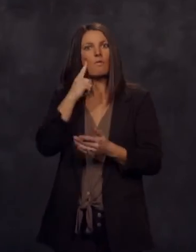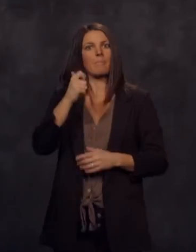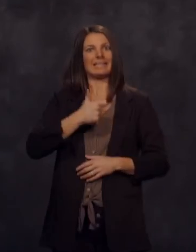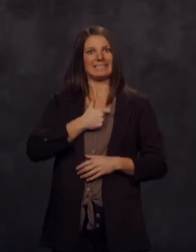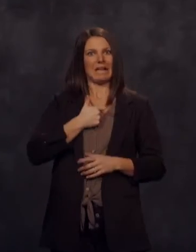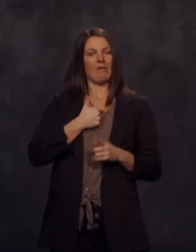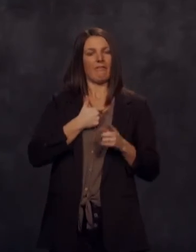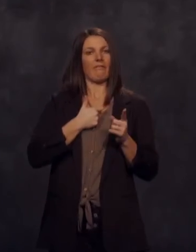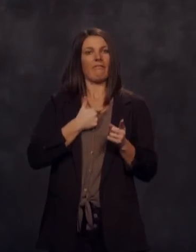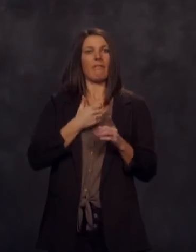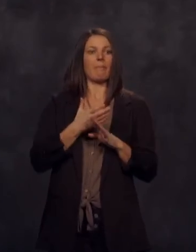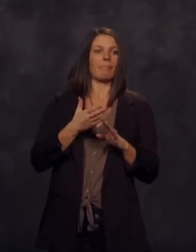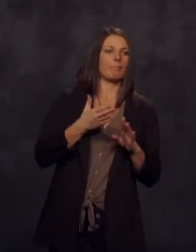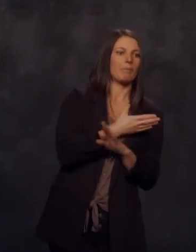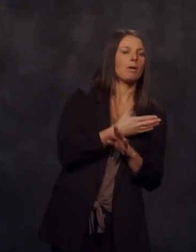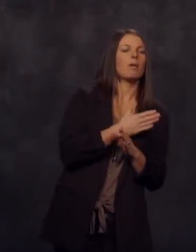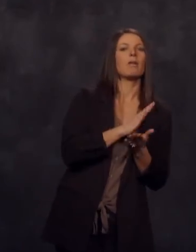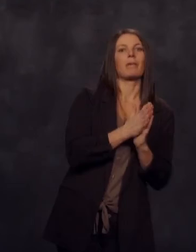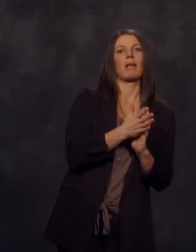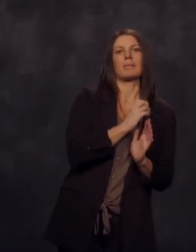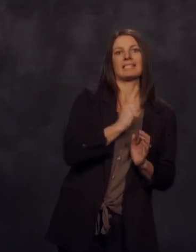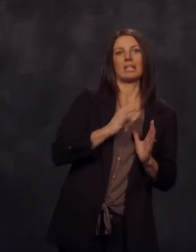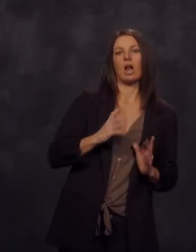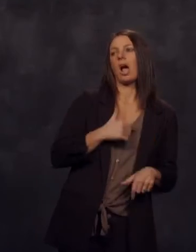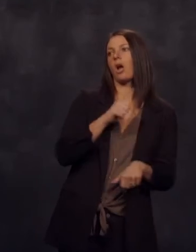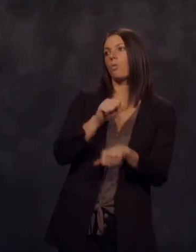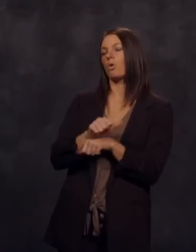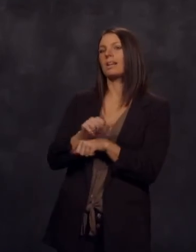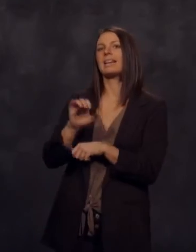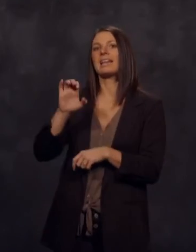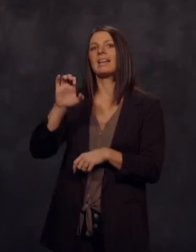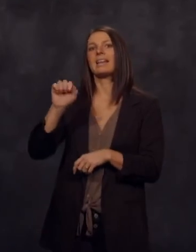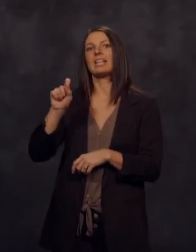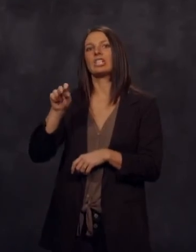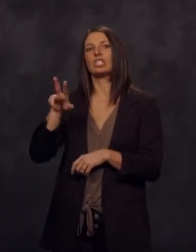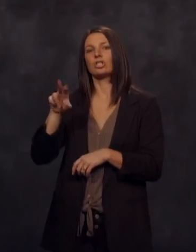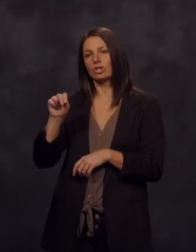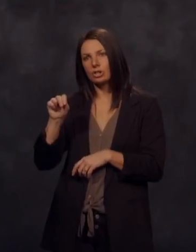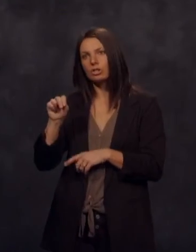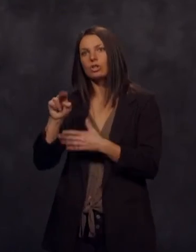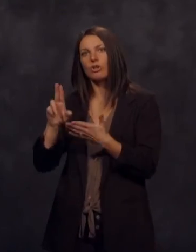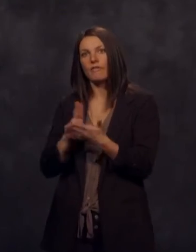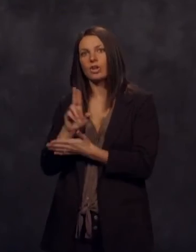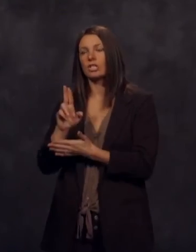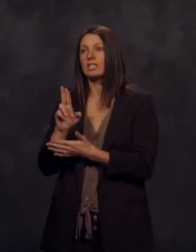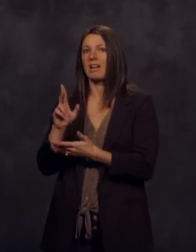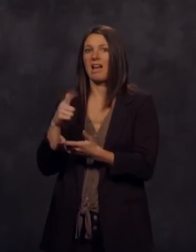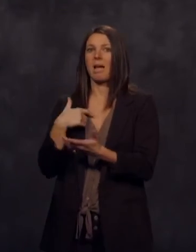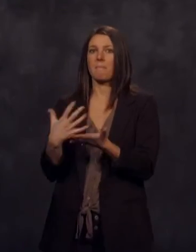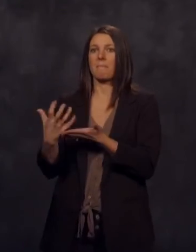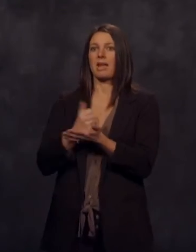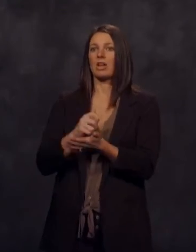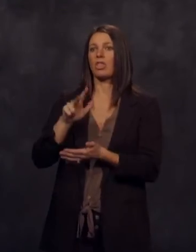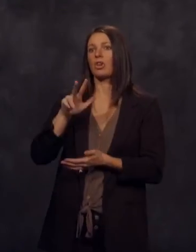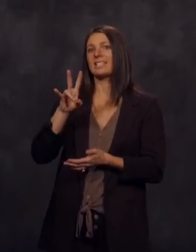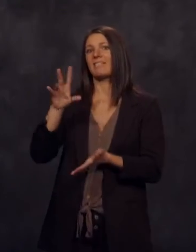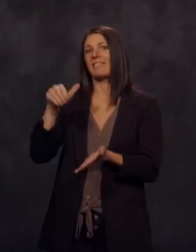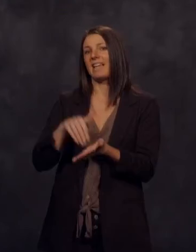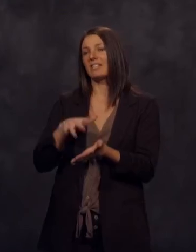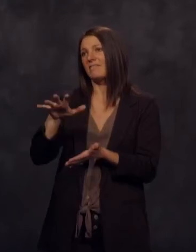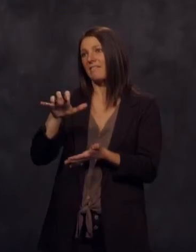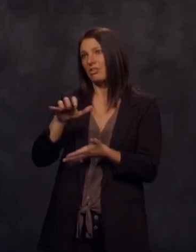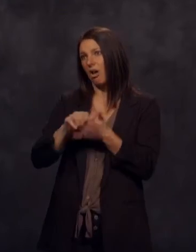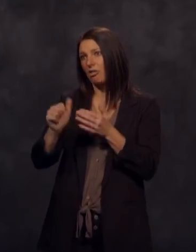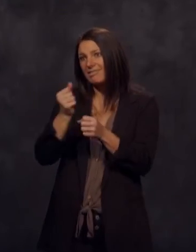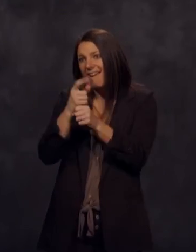myself in that, but prior to becoming a senator, I worked at Eastern University, working 1.5 jobs, and I made $37,500 a year.